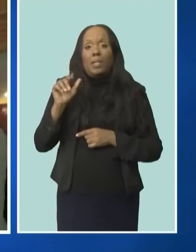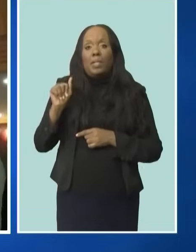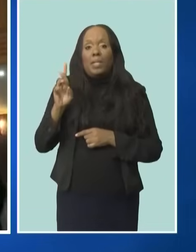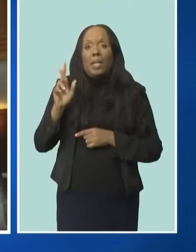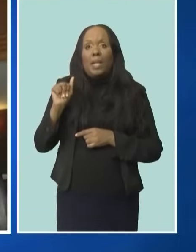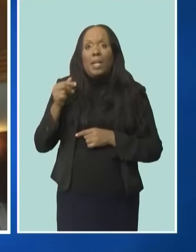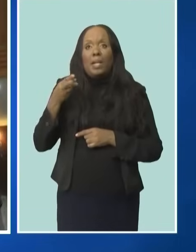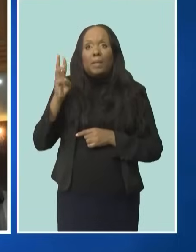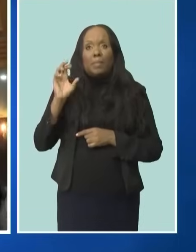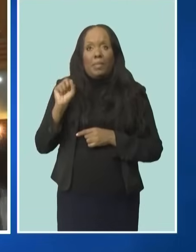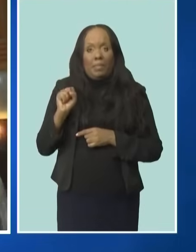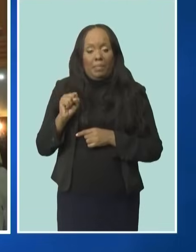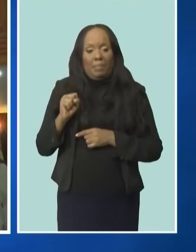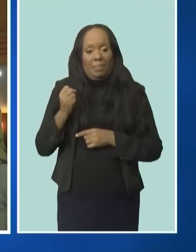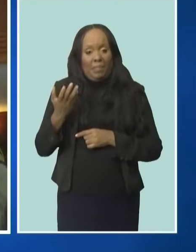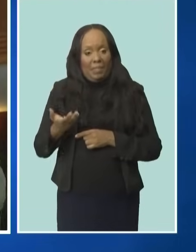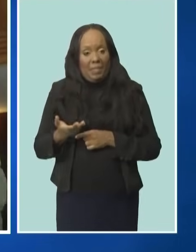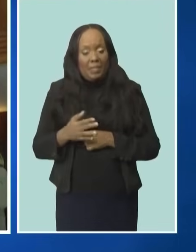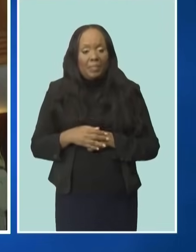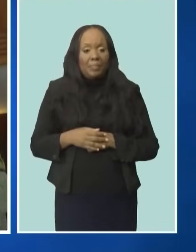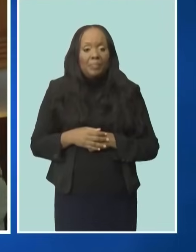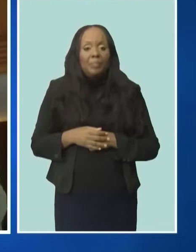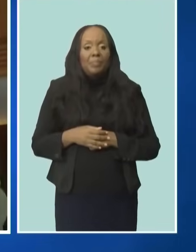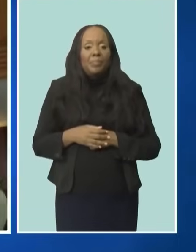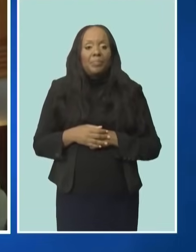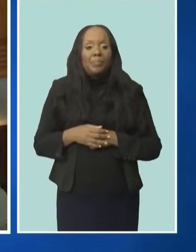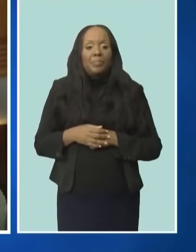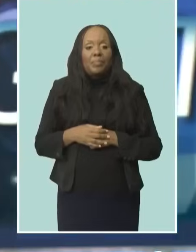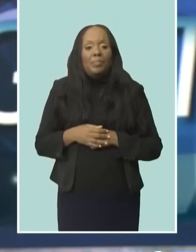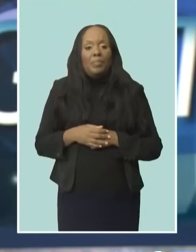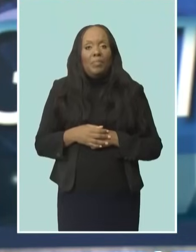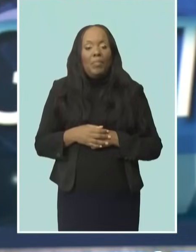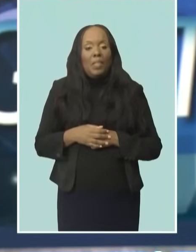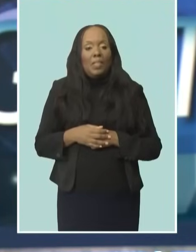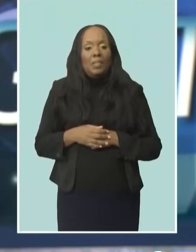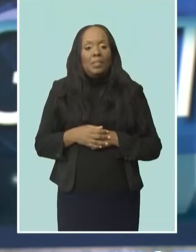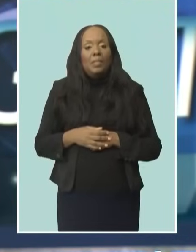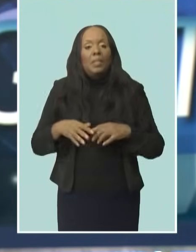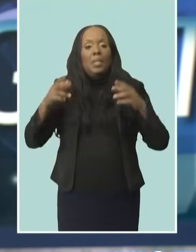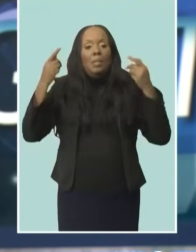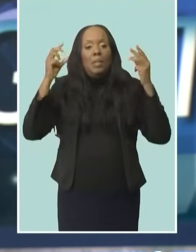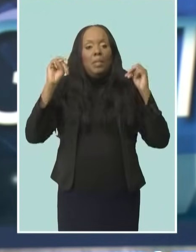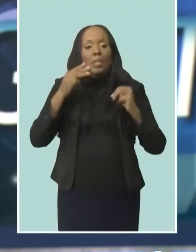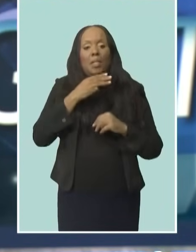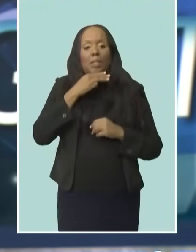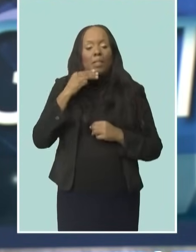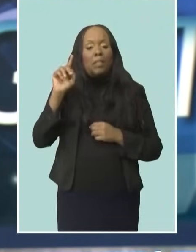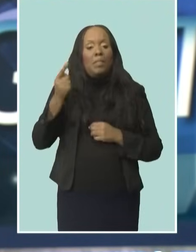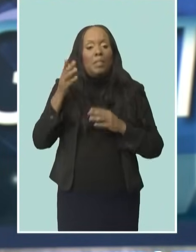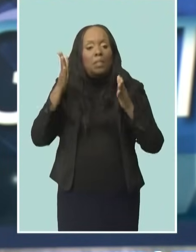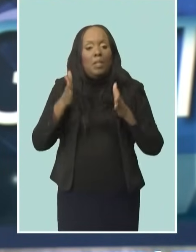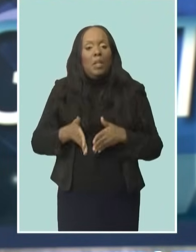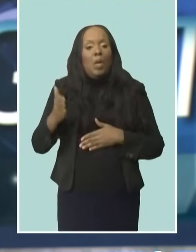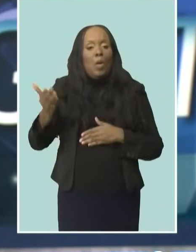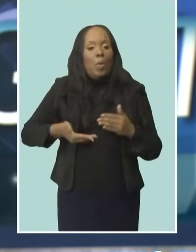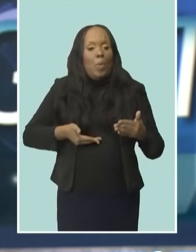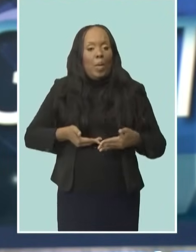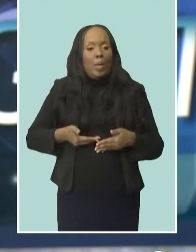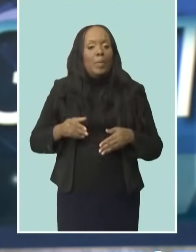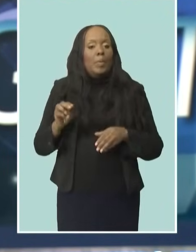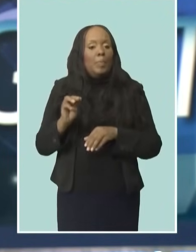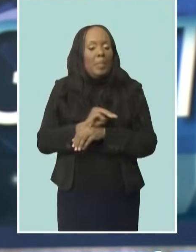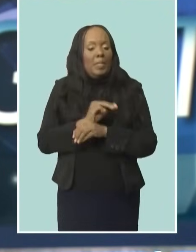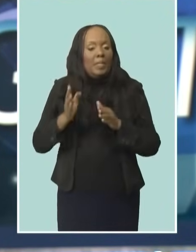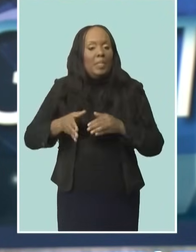Abrams. Anesta Henry, CBC News. Prime Minister Mia Amor-Motley was the first to